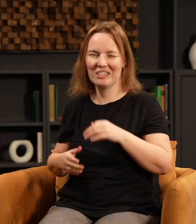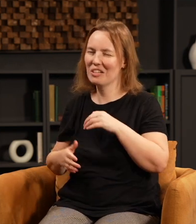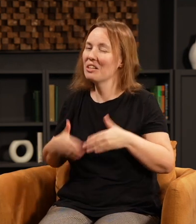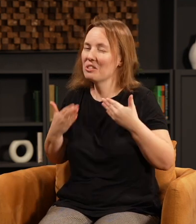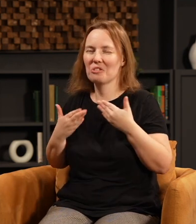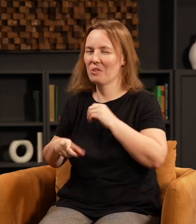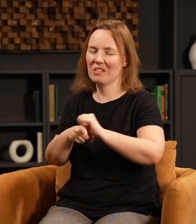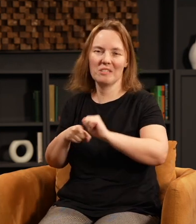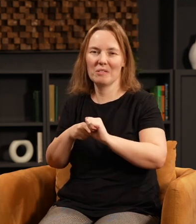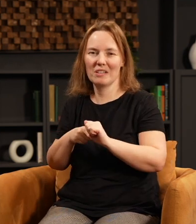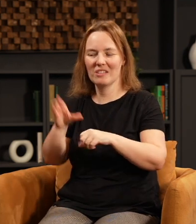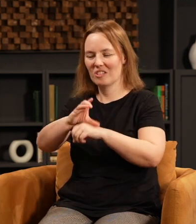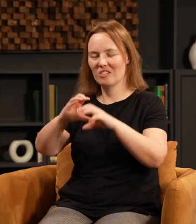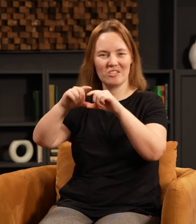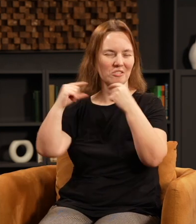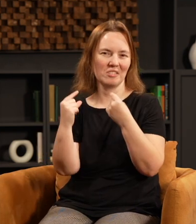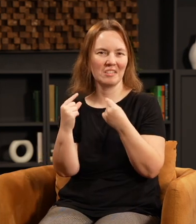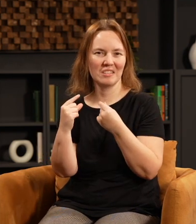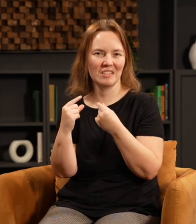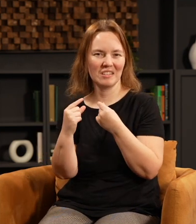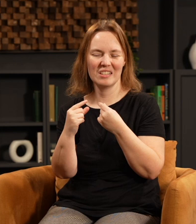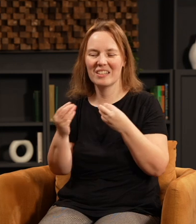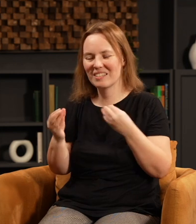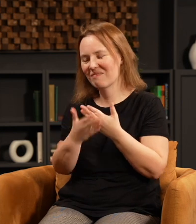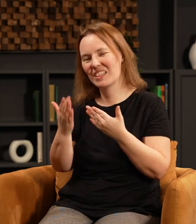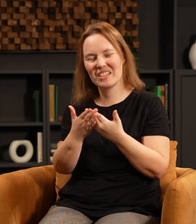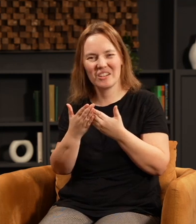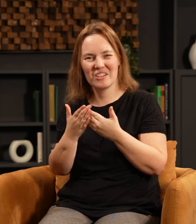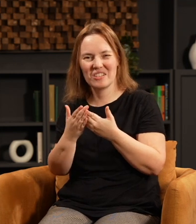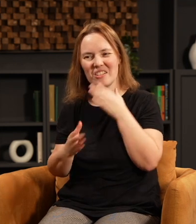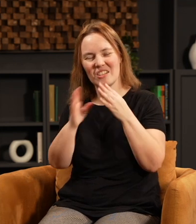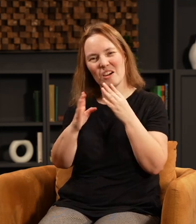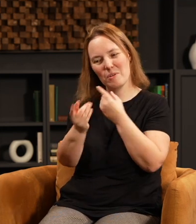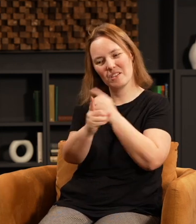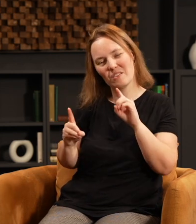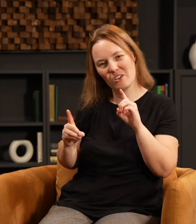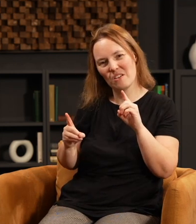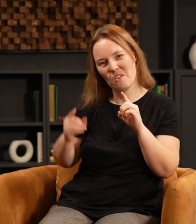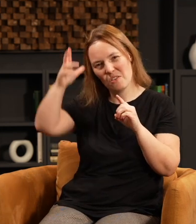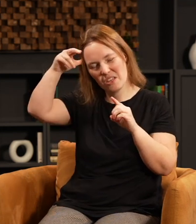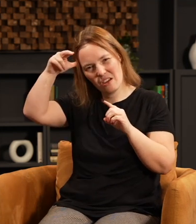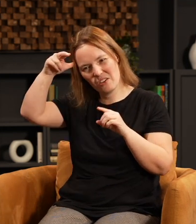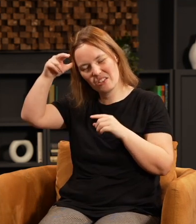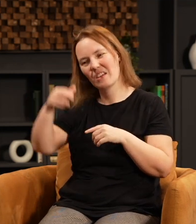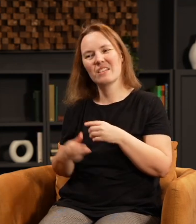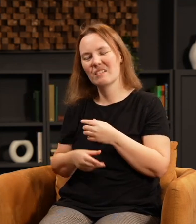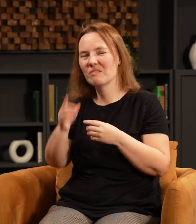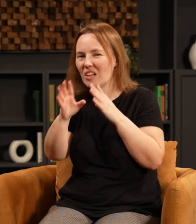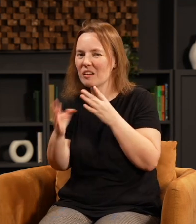circles sometimes it's more easy to talk about deliverance from the demonic than it actually is deliverance from